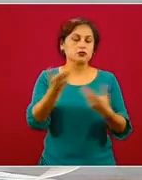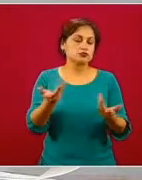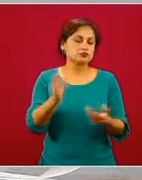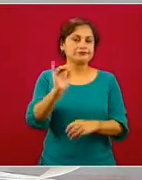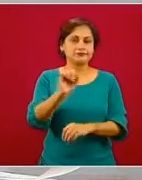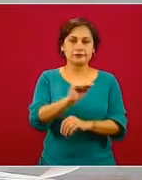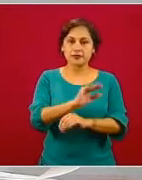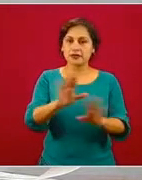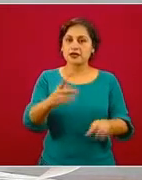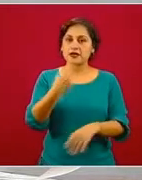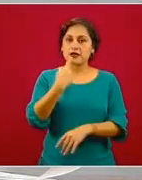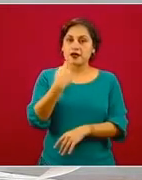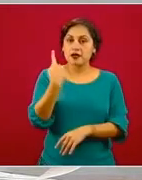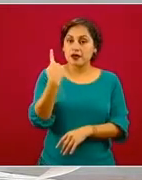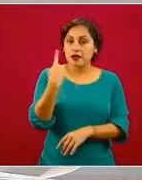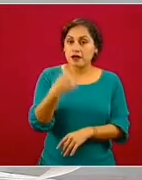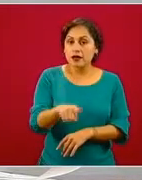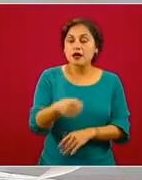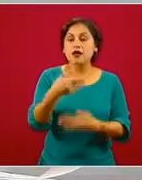relating